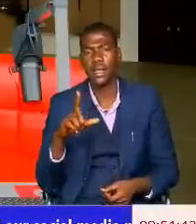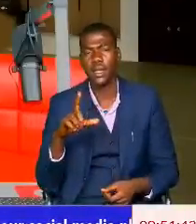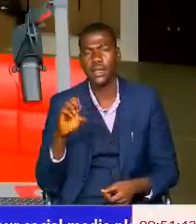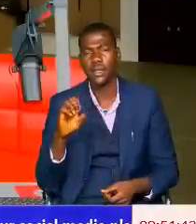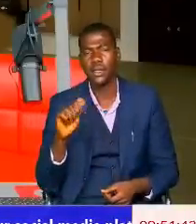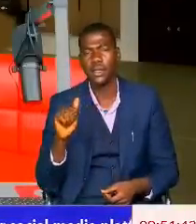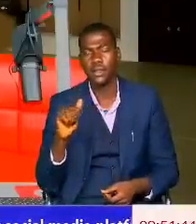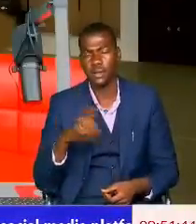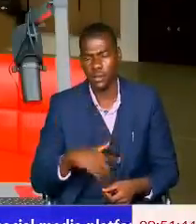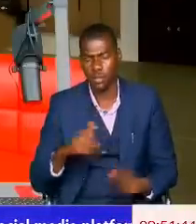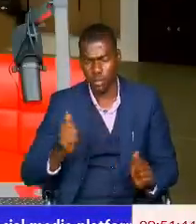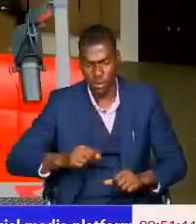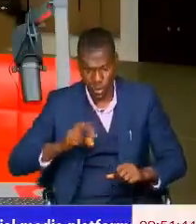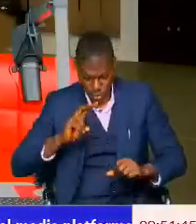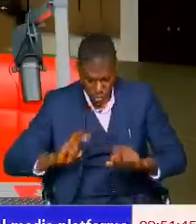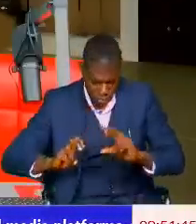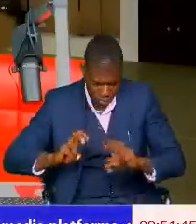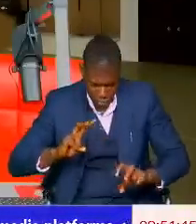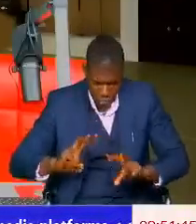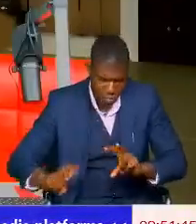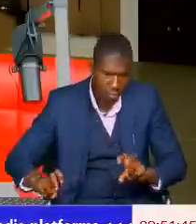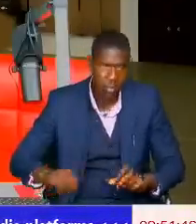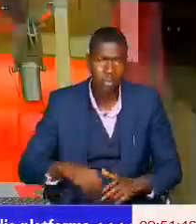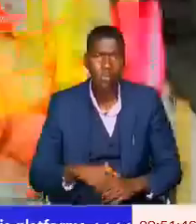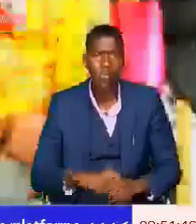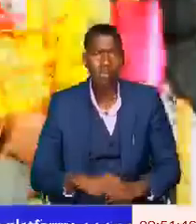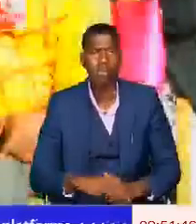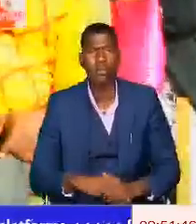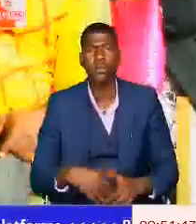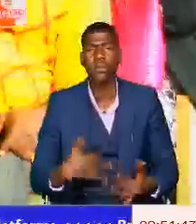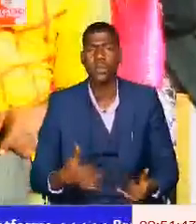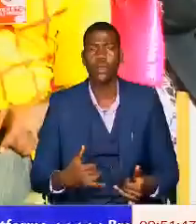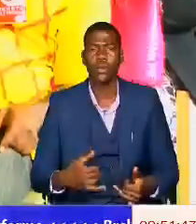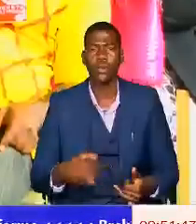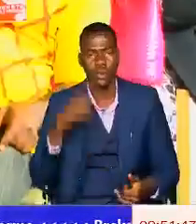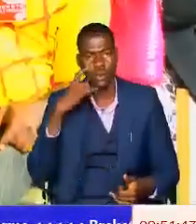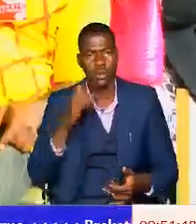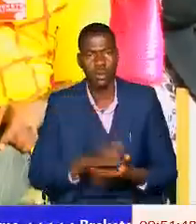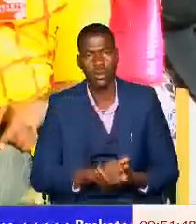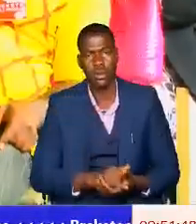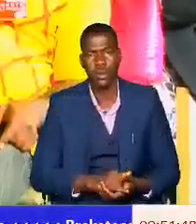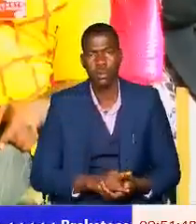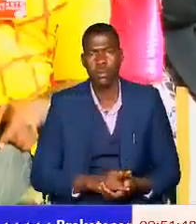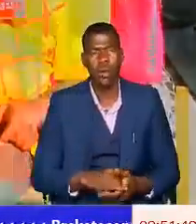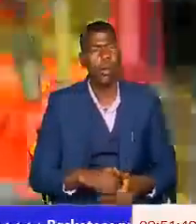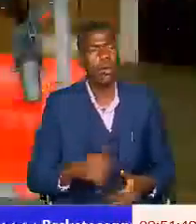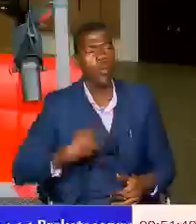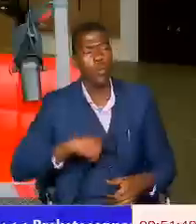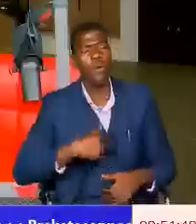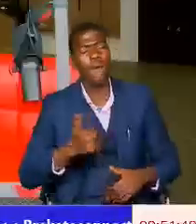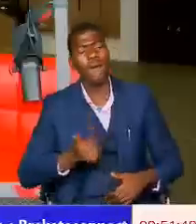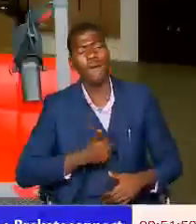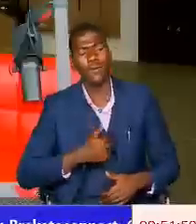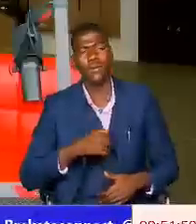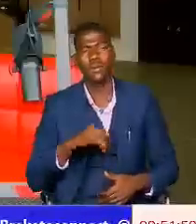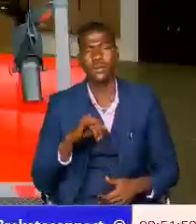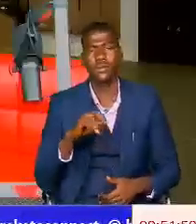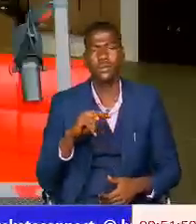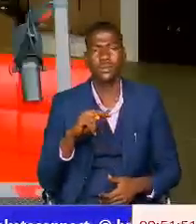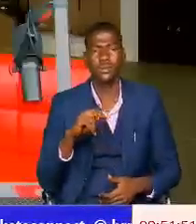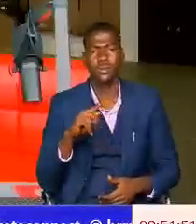people to check what there's an international standard for all these